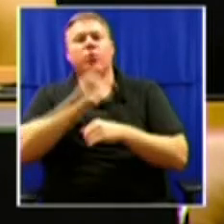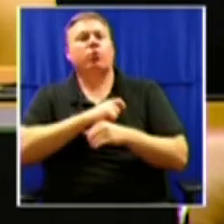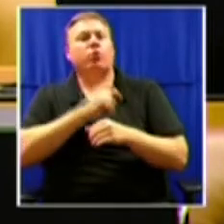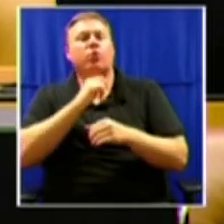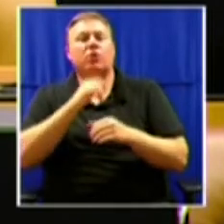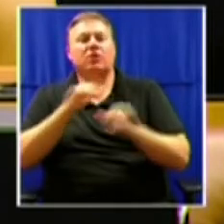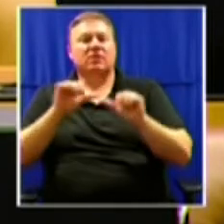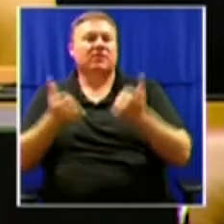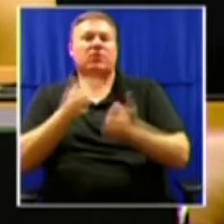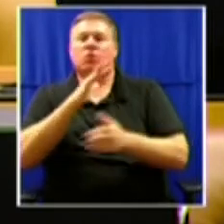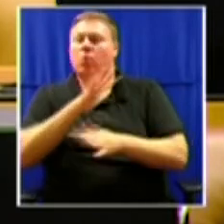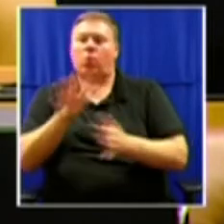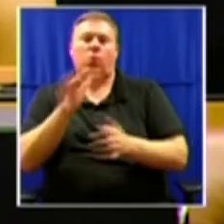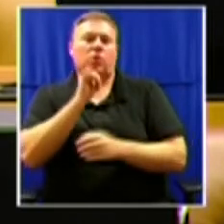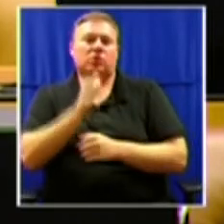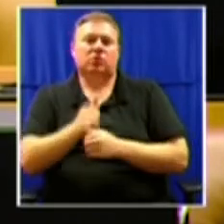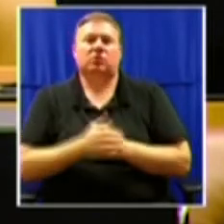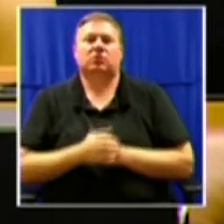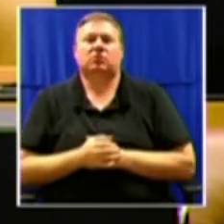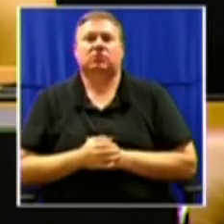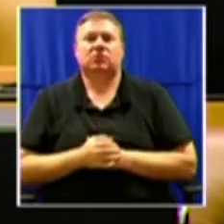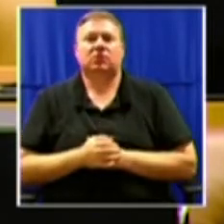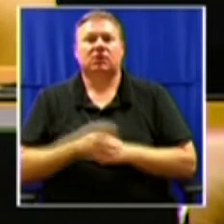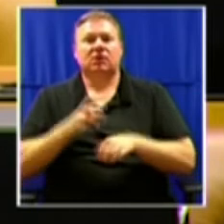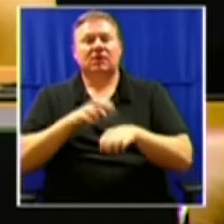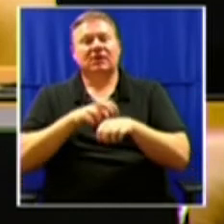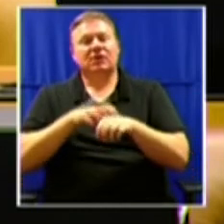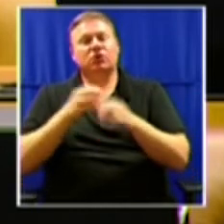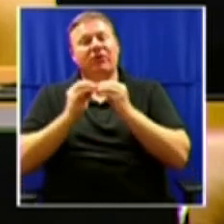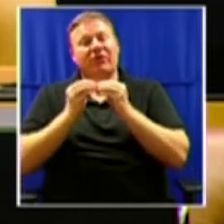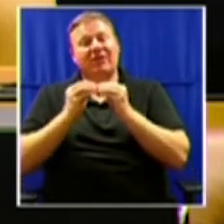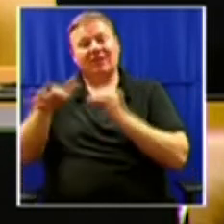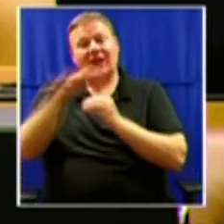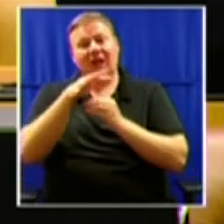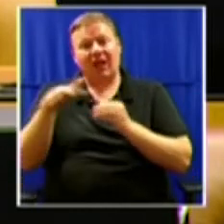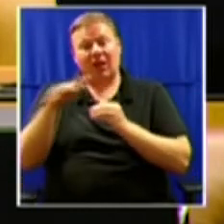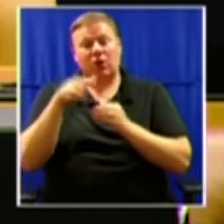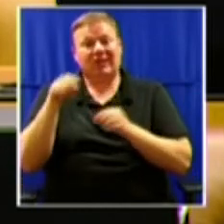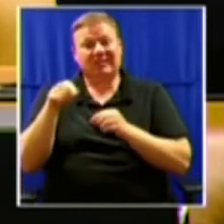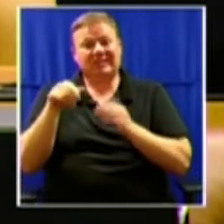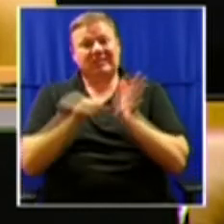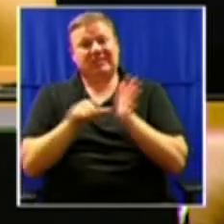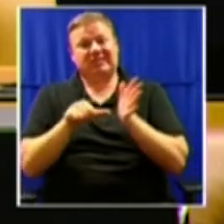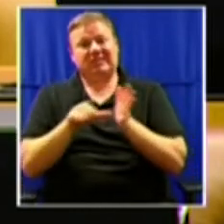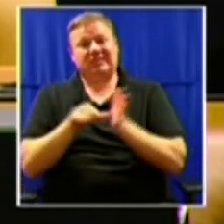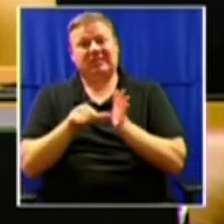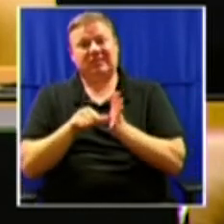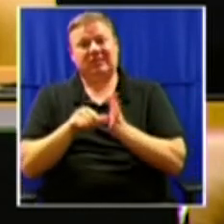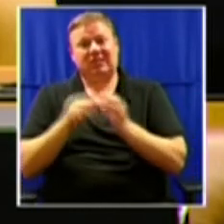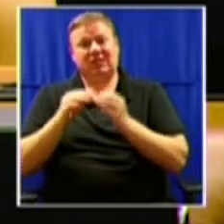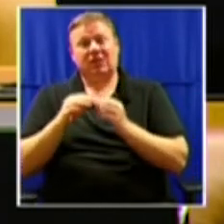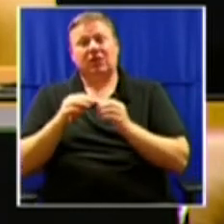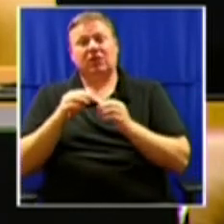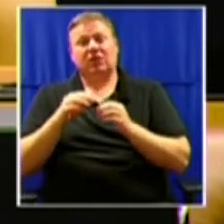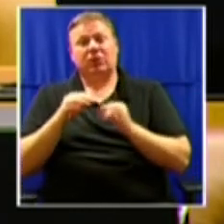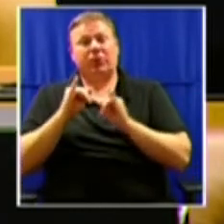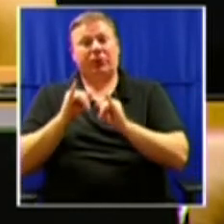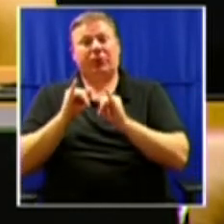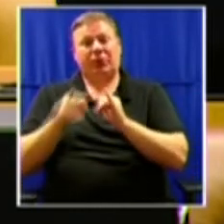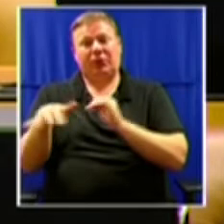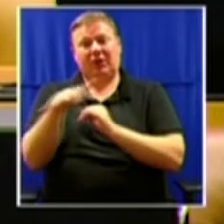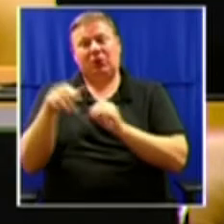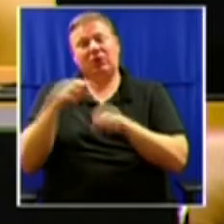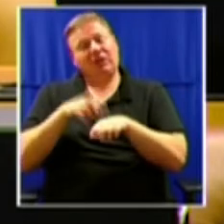need to do is to correct those areas that are pointed as our weaknesses